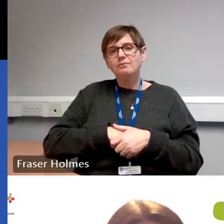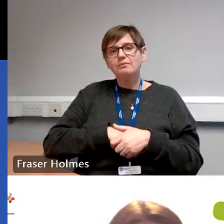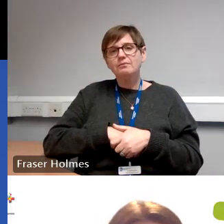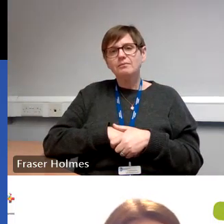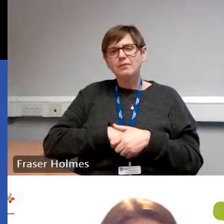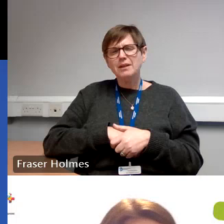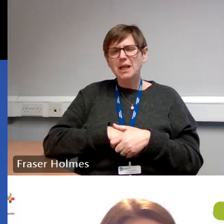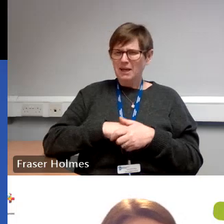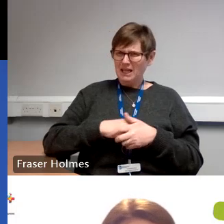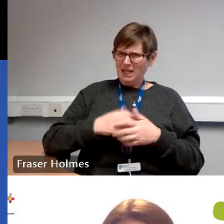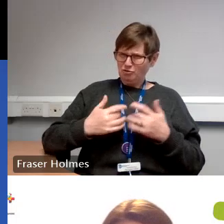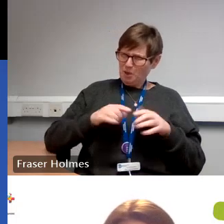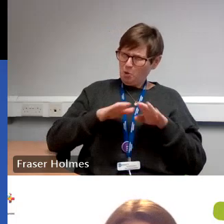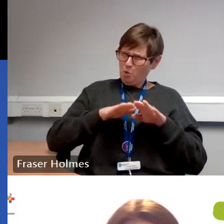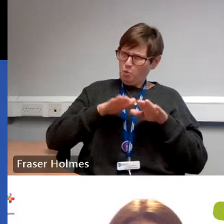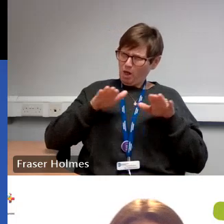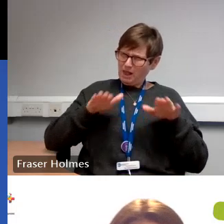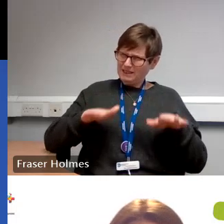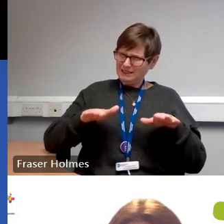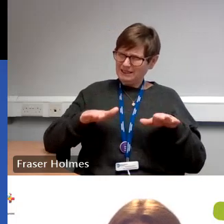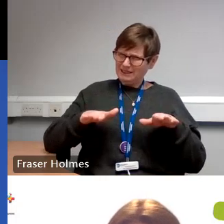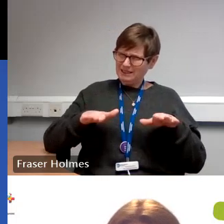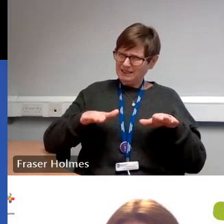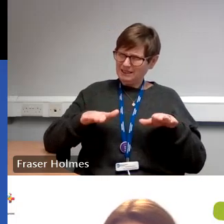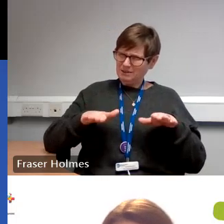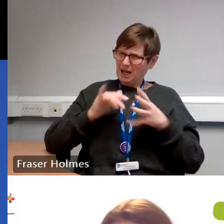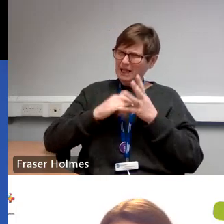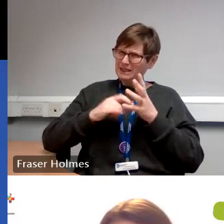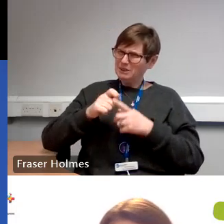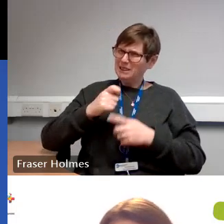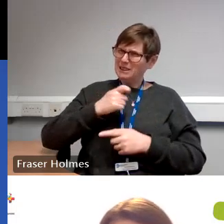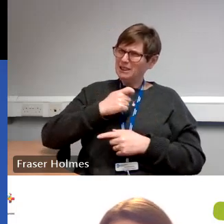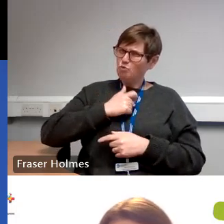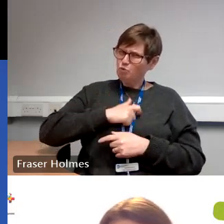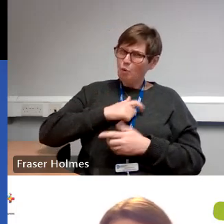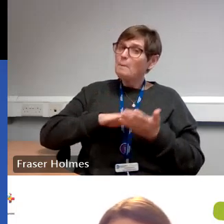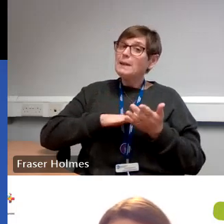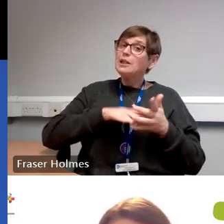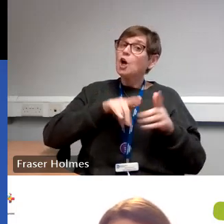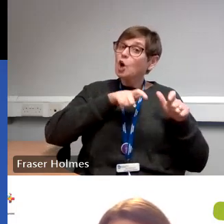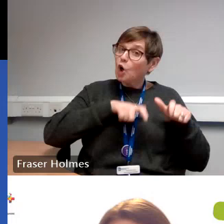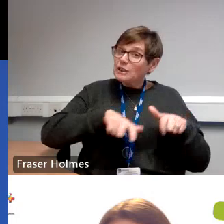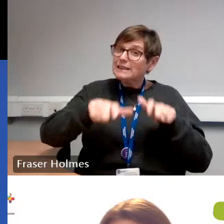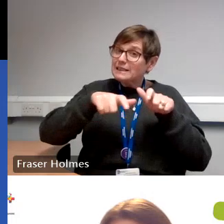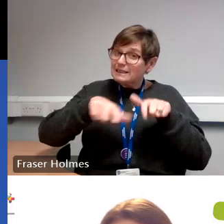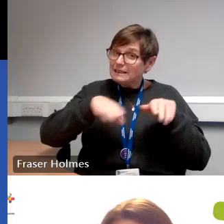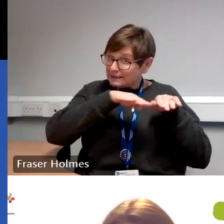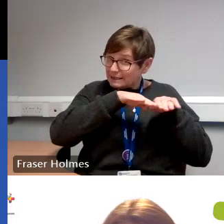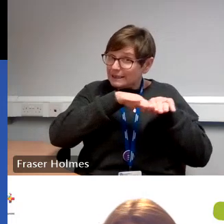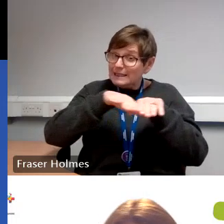interested in the comment about equality across social prescribing roles. Does that mean consistency, or does it mean